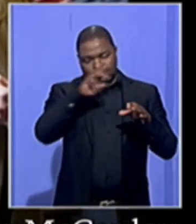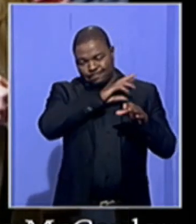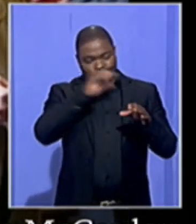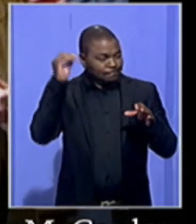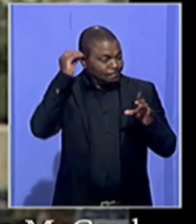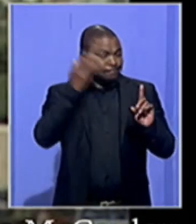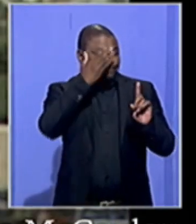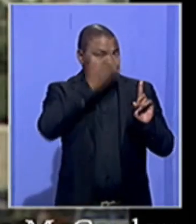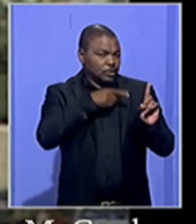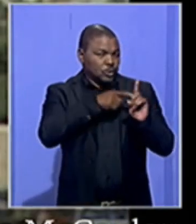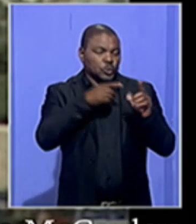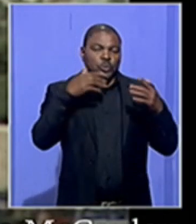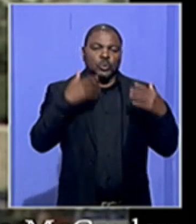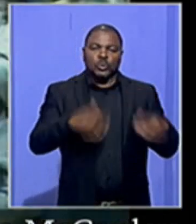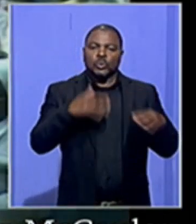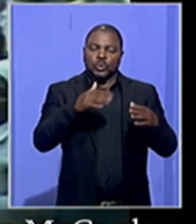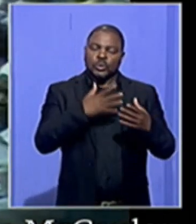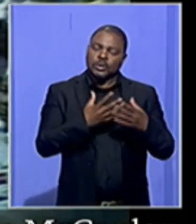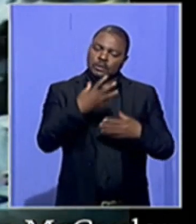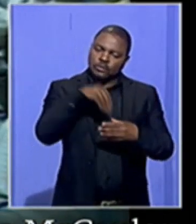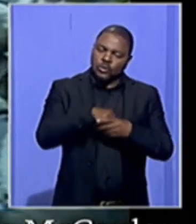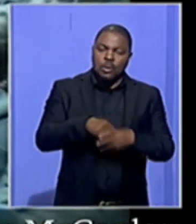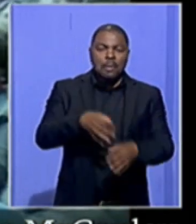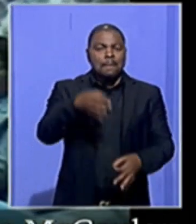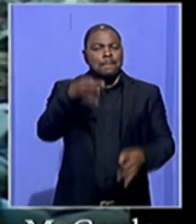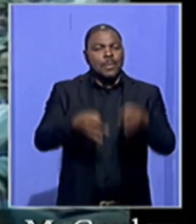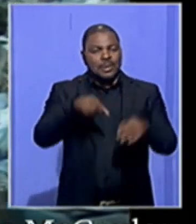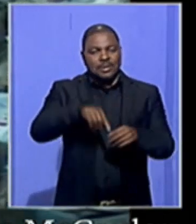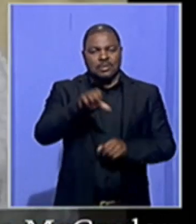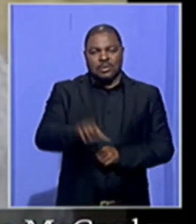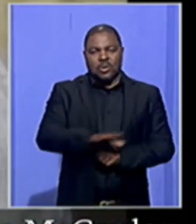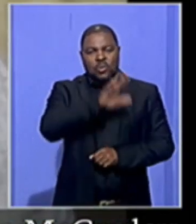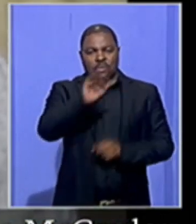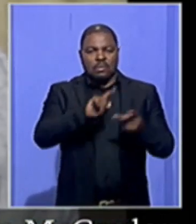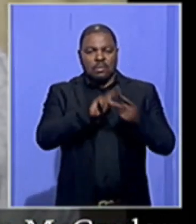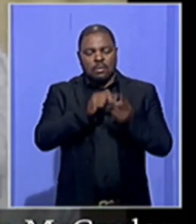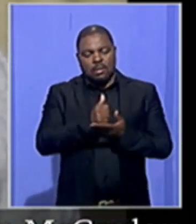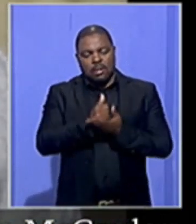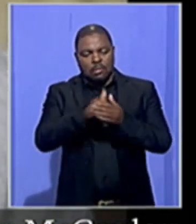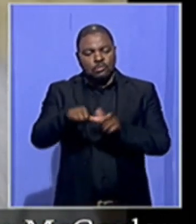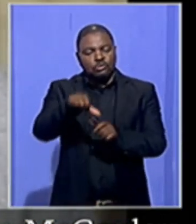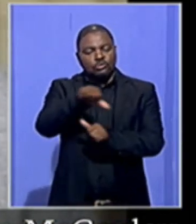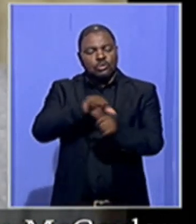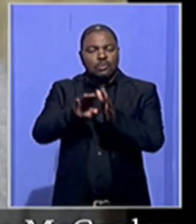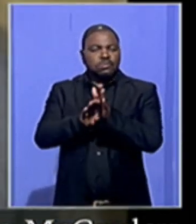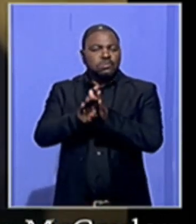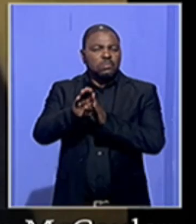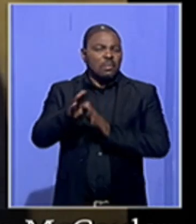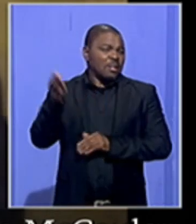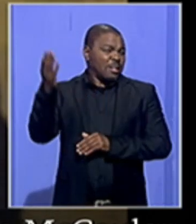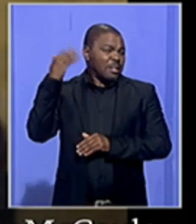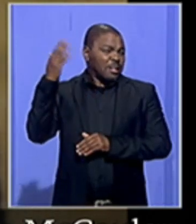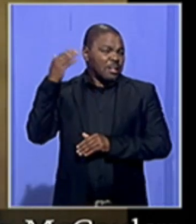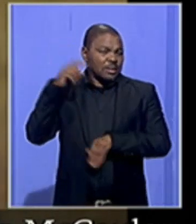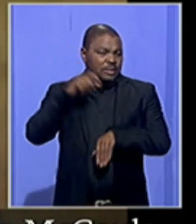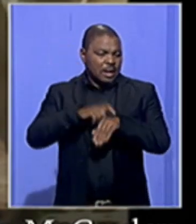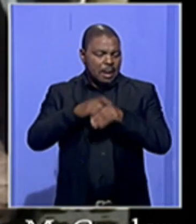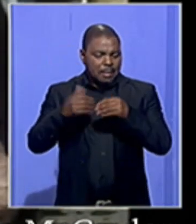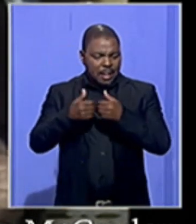nnileng le seabe se se botlhokwa mo dipolotiking tsa Afrika Borwa le tlhabololo ya loago ka motsi wa dingwaga tsa bofelo